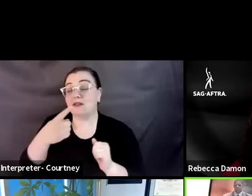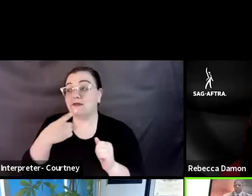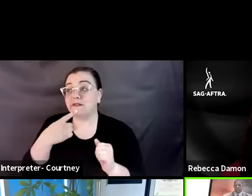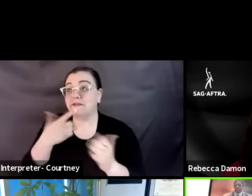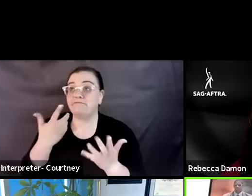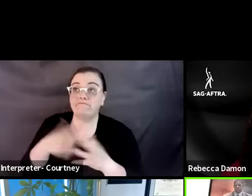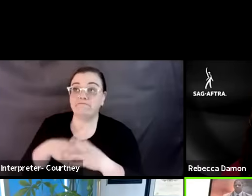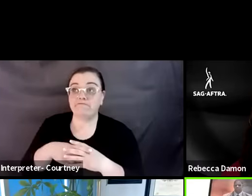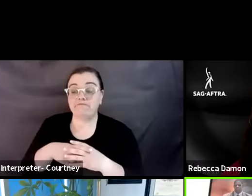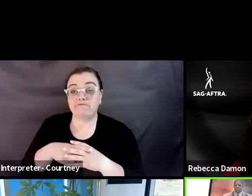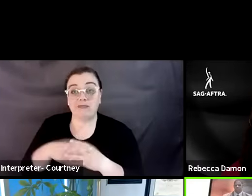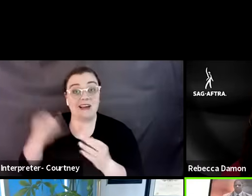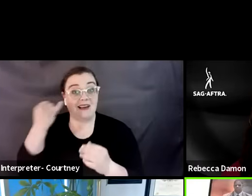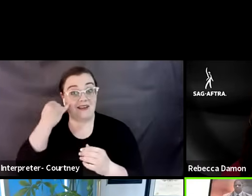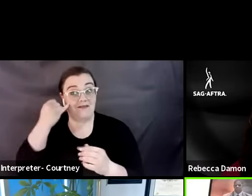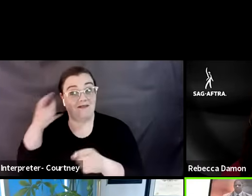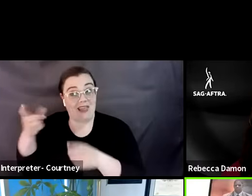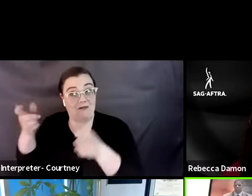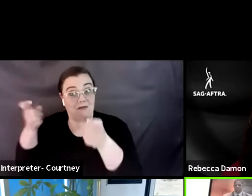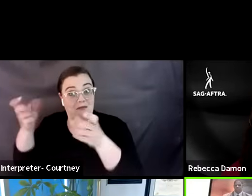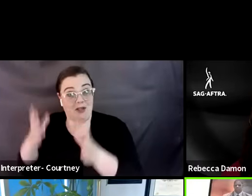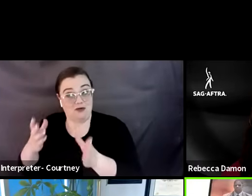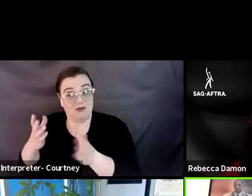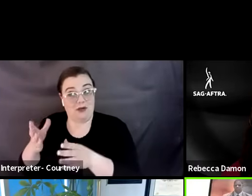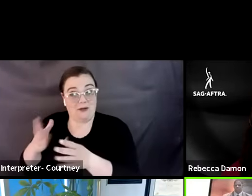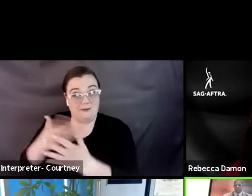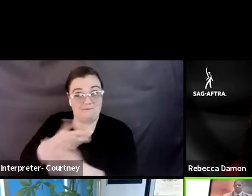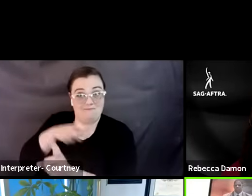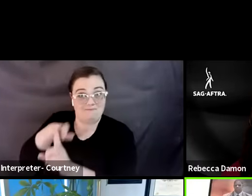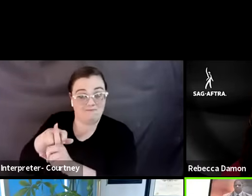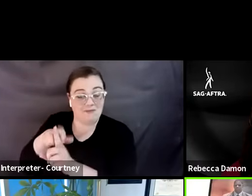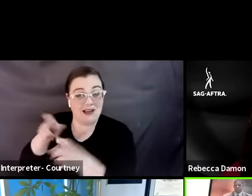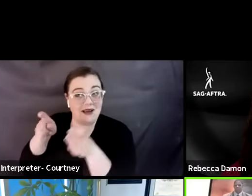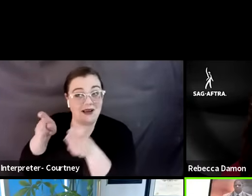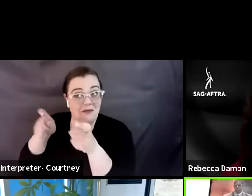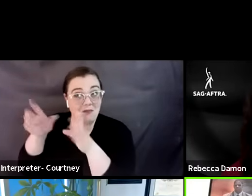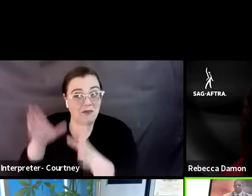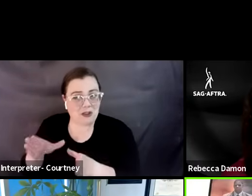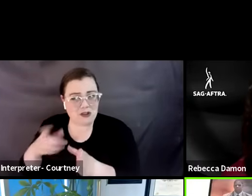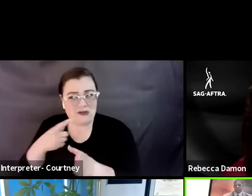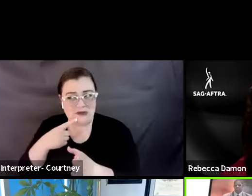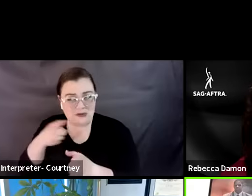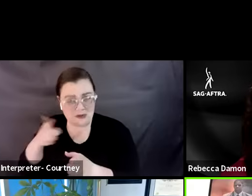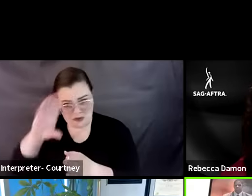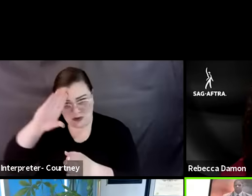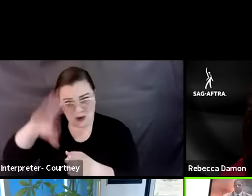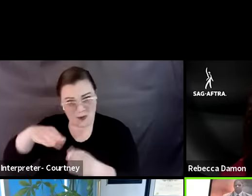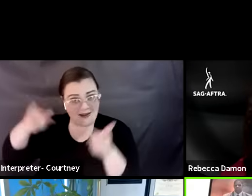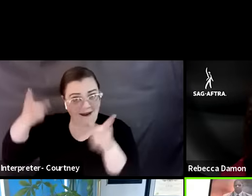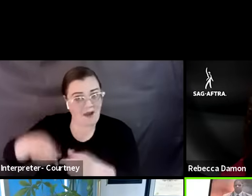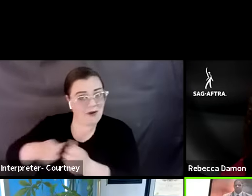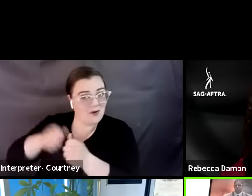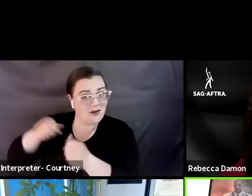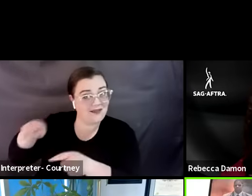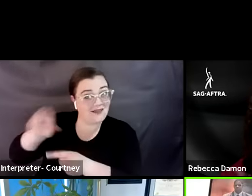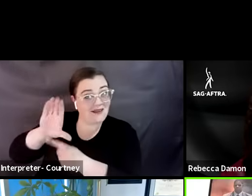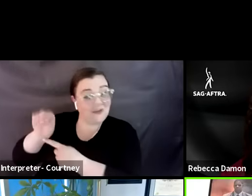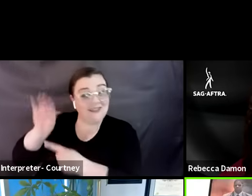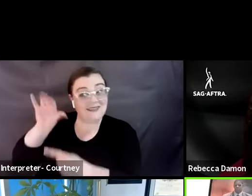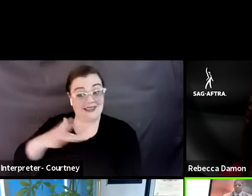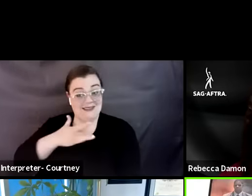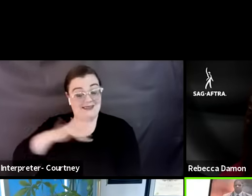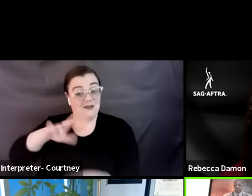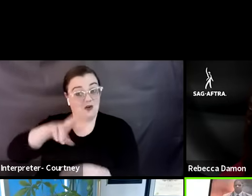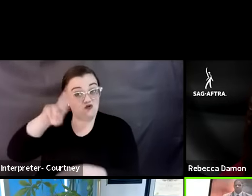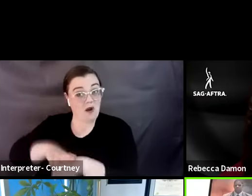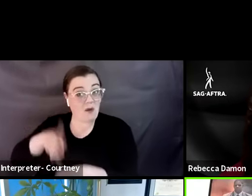manager, consulting with the manager and saying, hey, do you know what the pulse is of that company right now? Is it that this is what typically happens and they're just sort